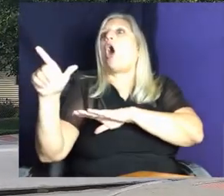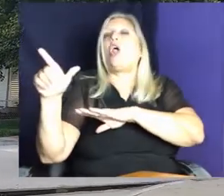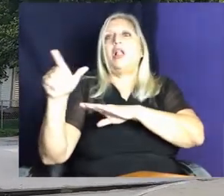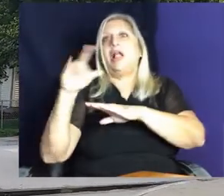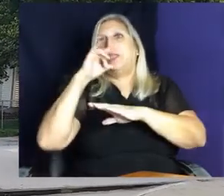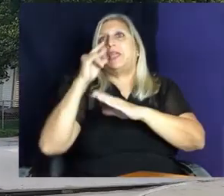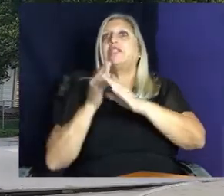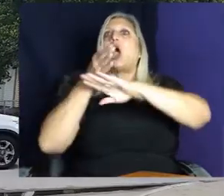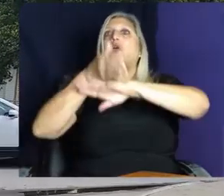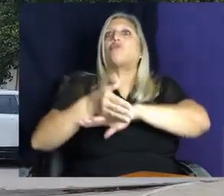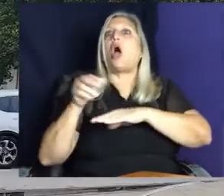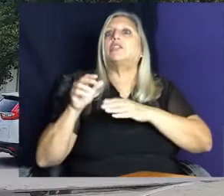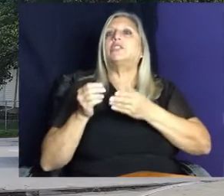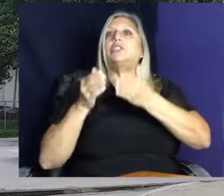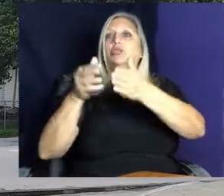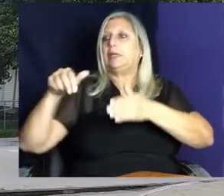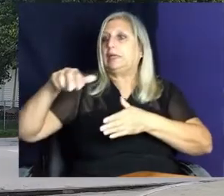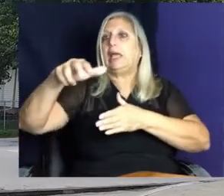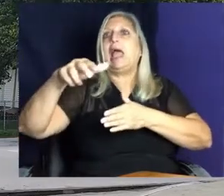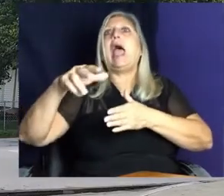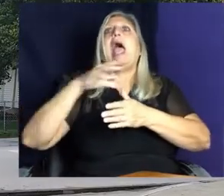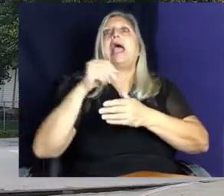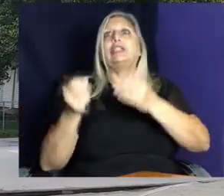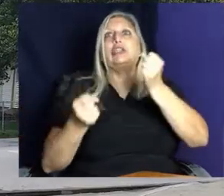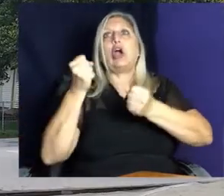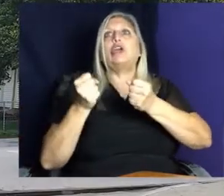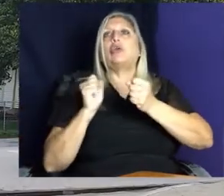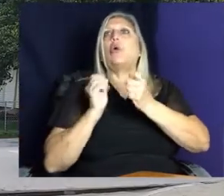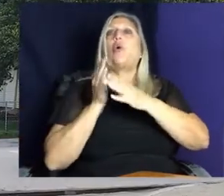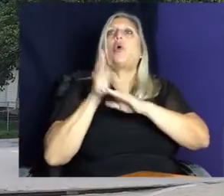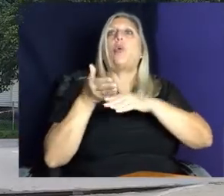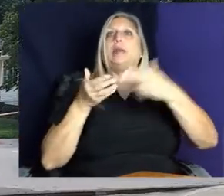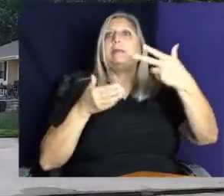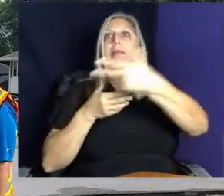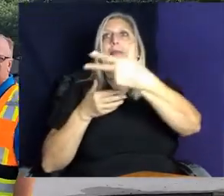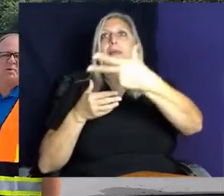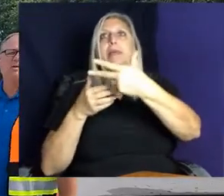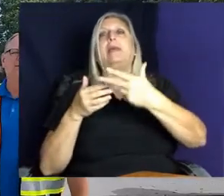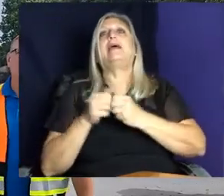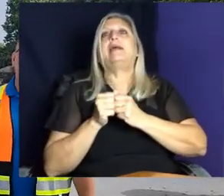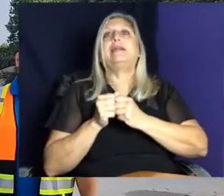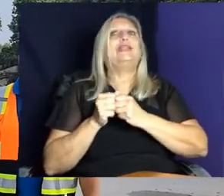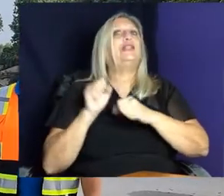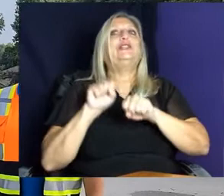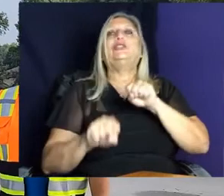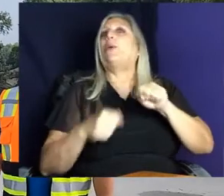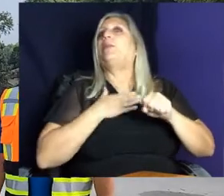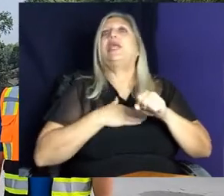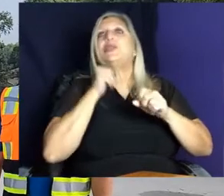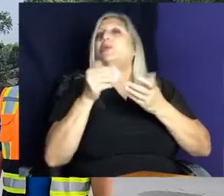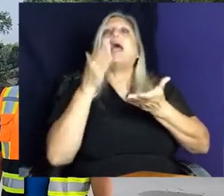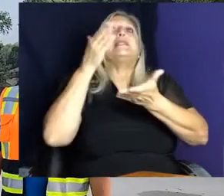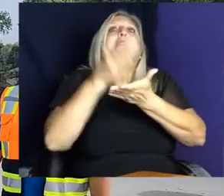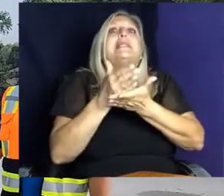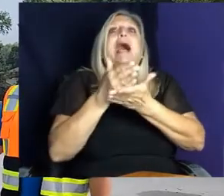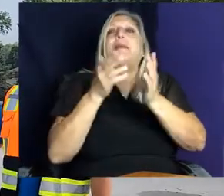continually got vehicles coming and going out of the loop. So please do not park your vehicles on 121st and wait for your child